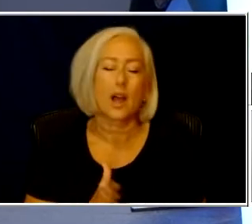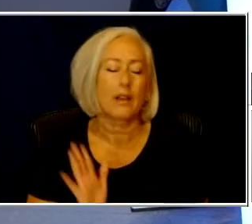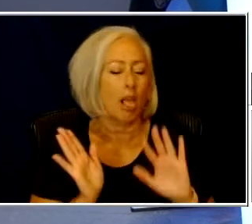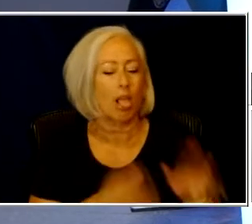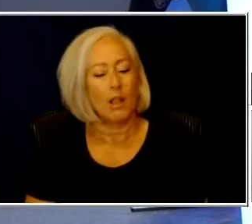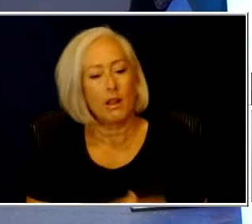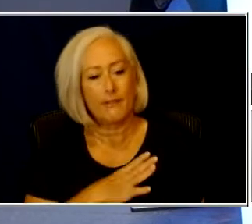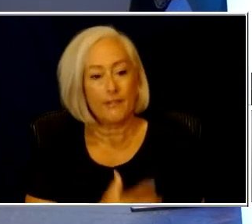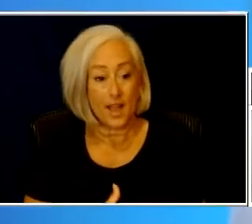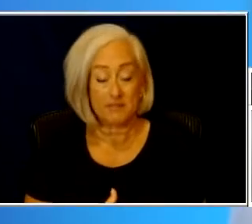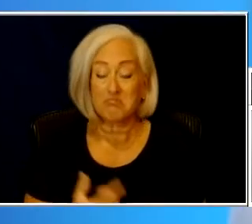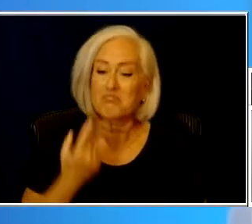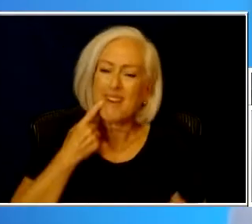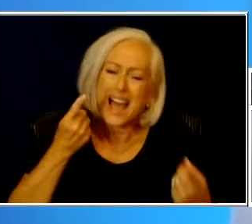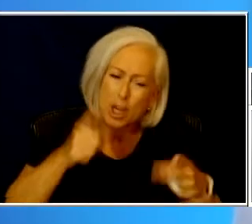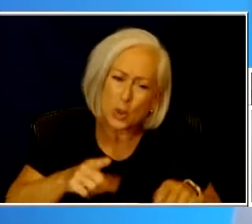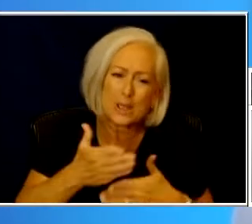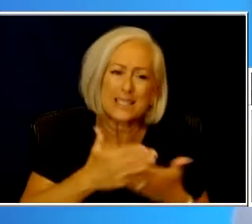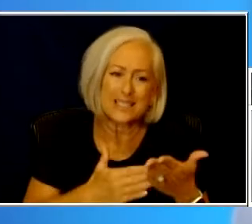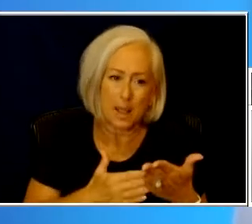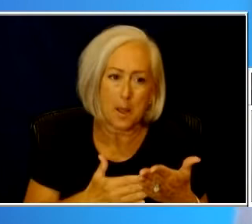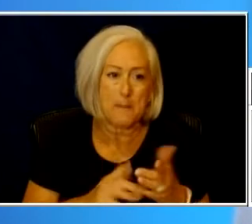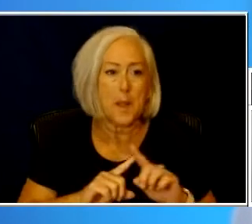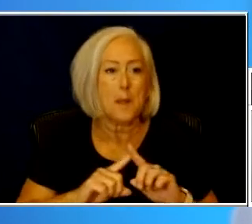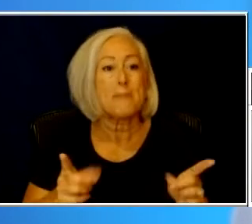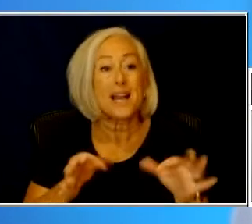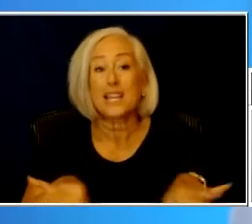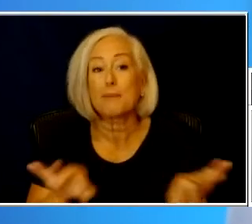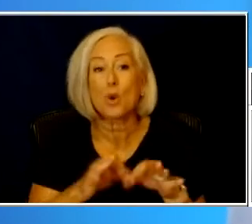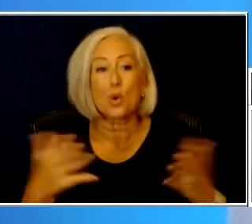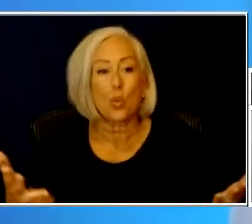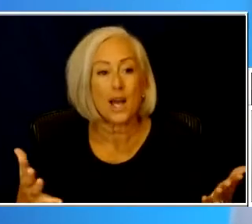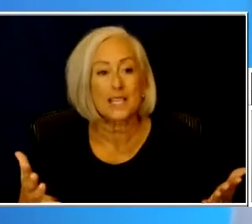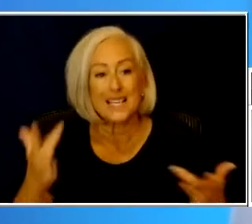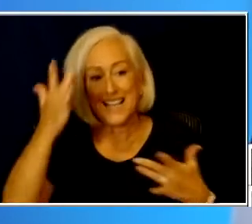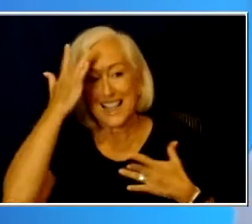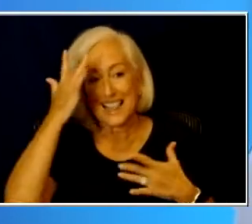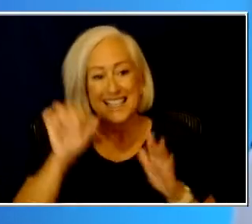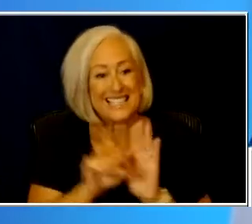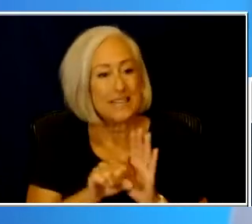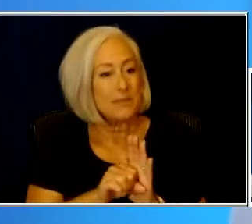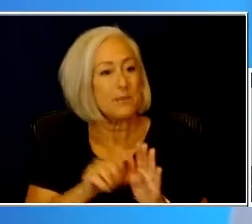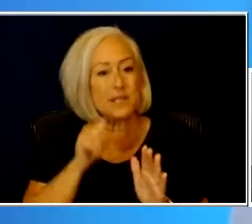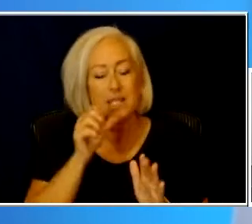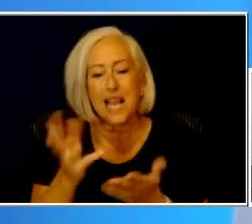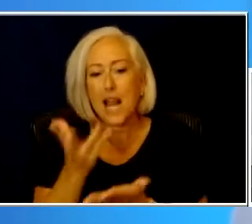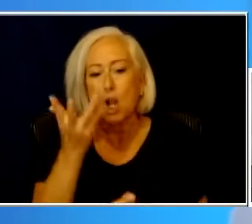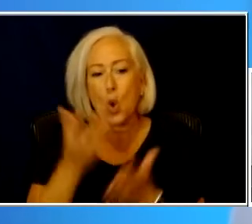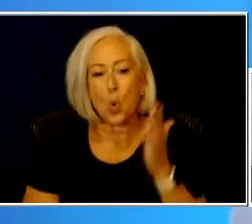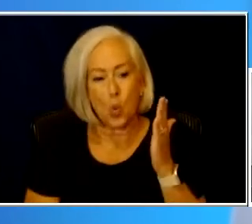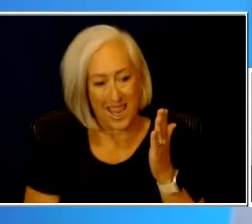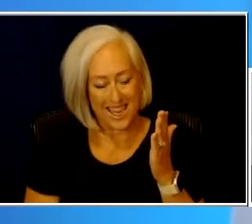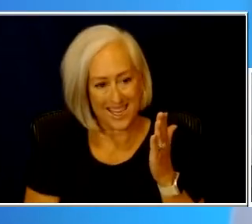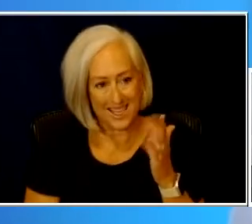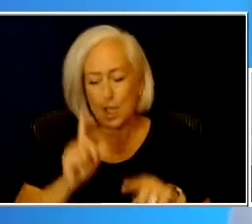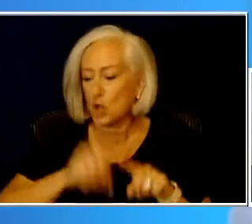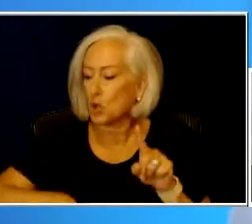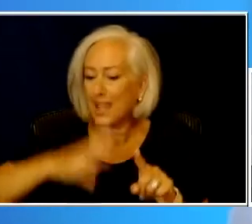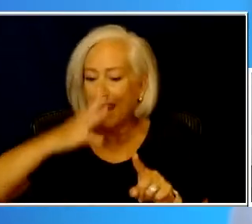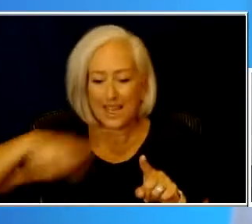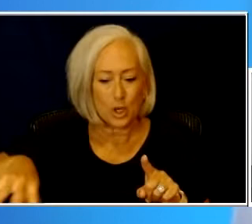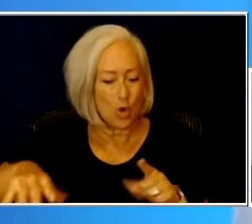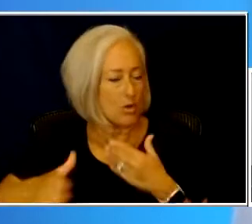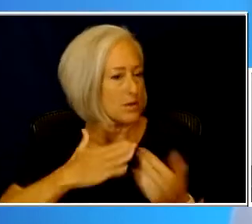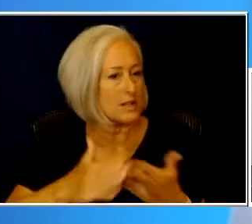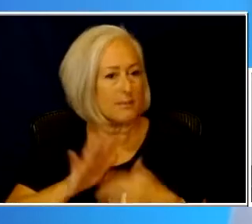point. So I think the important thing here is that the symptoms didn't go away. Gotcha. And so we can't ignore, no matter what our age is,